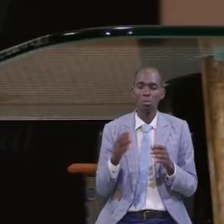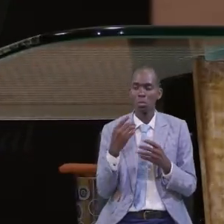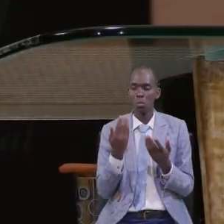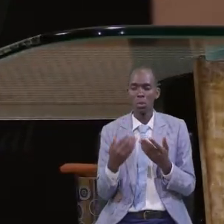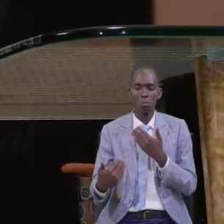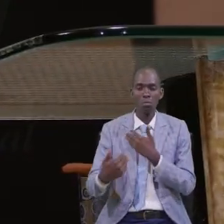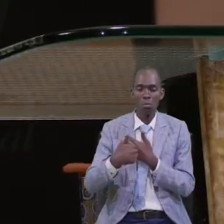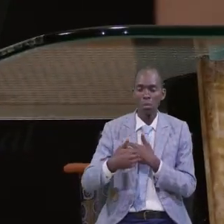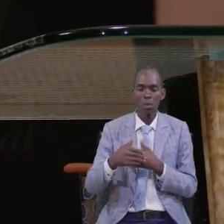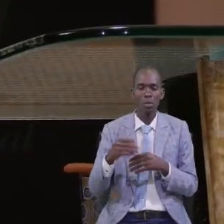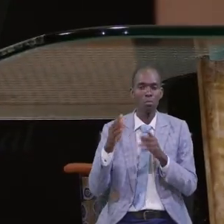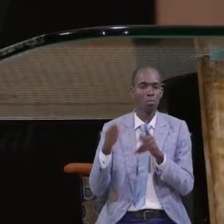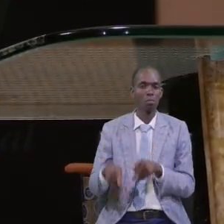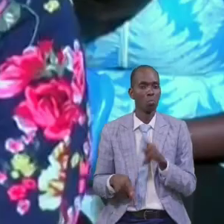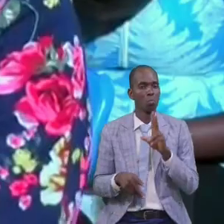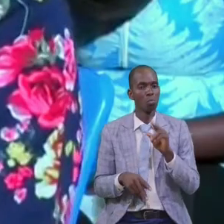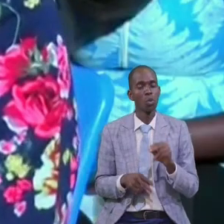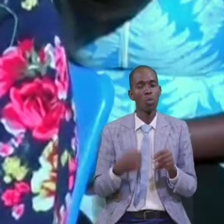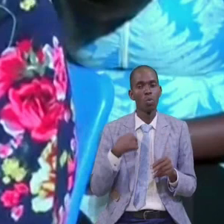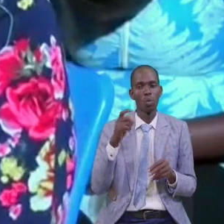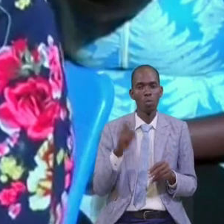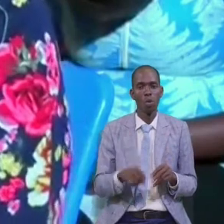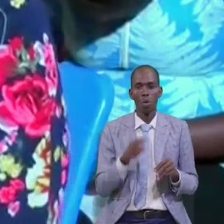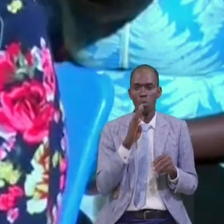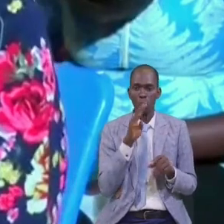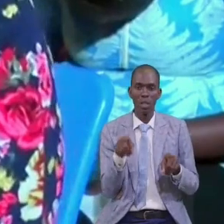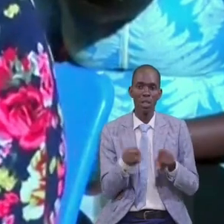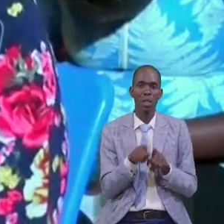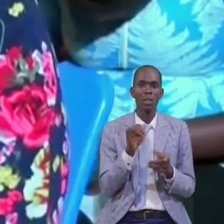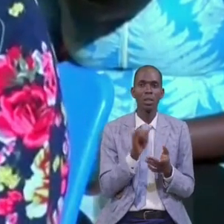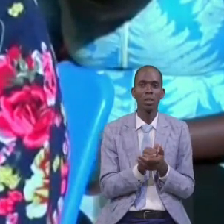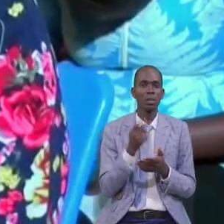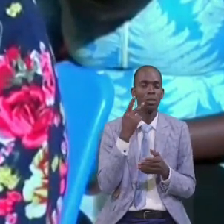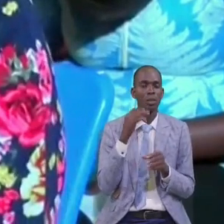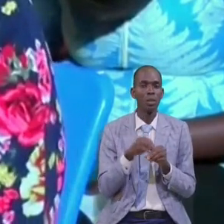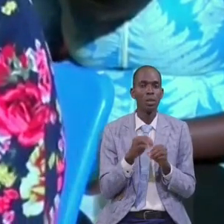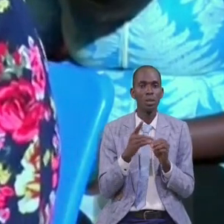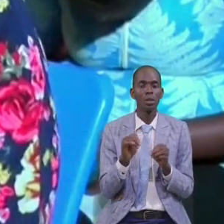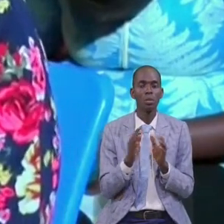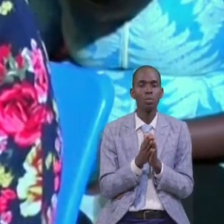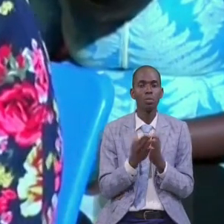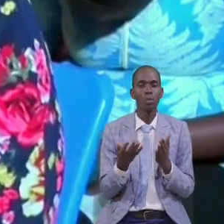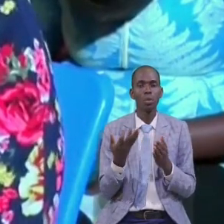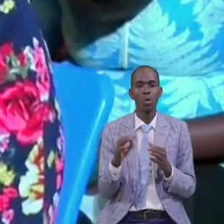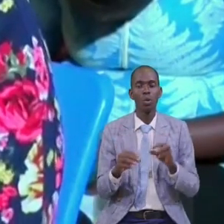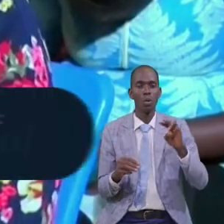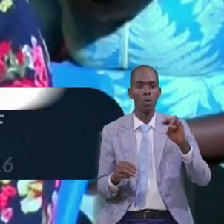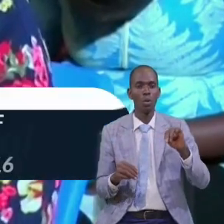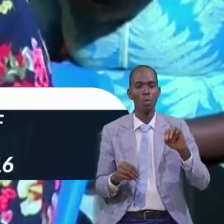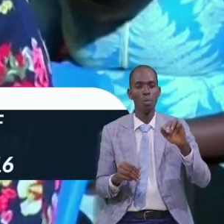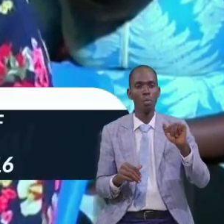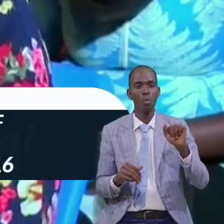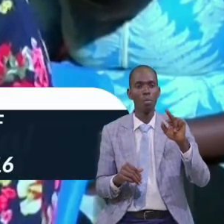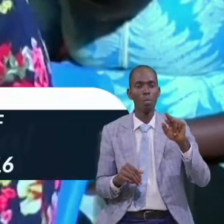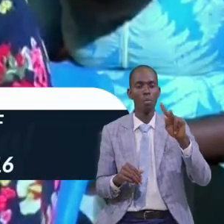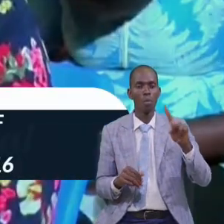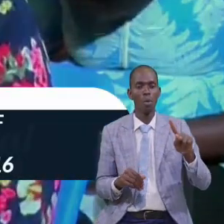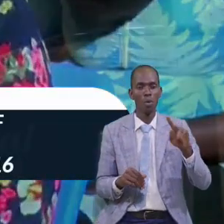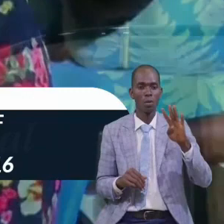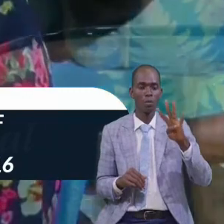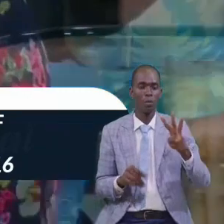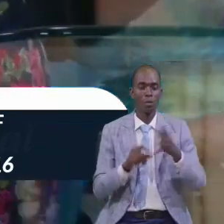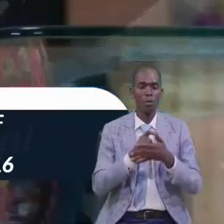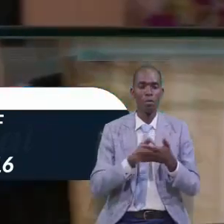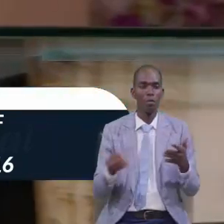that transparent. We're looking at Mark chapter 4 verse 22. For there is